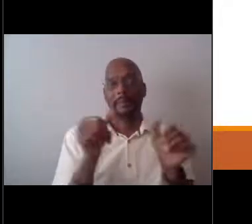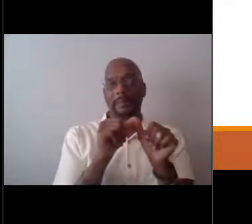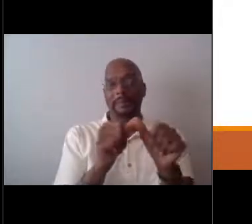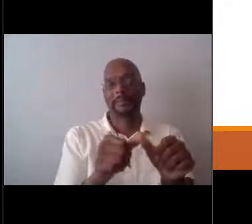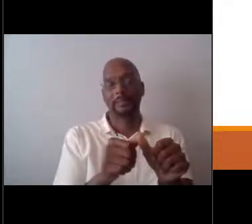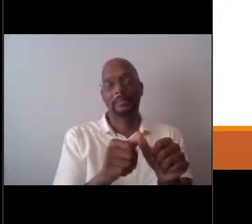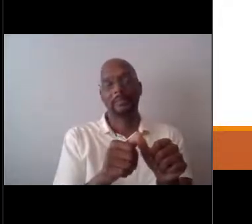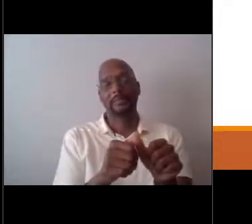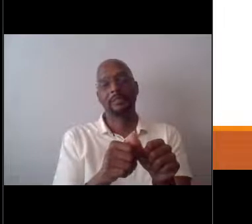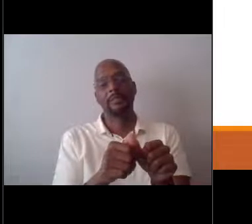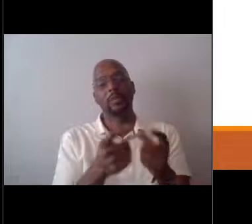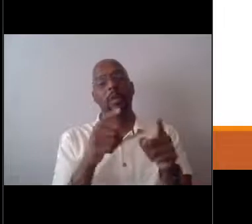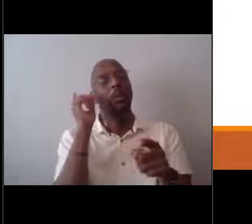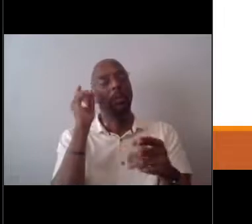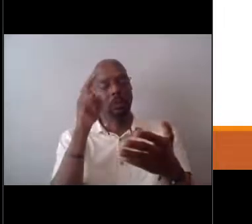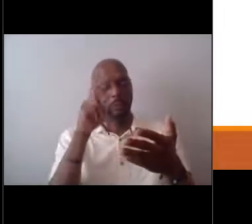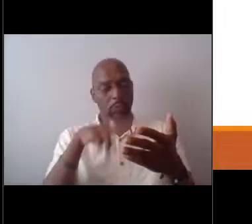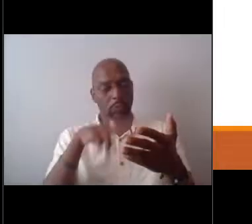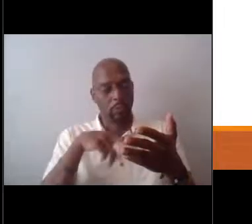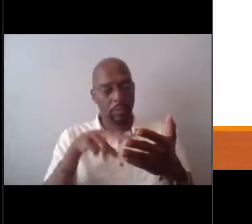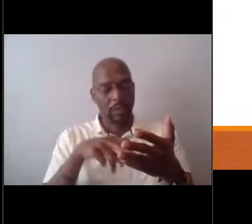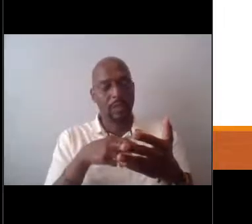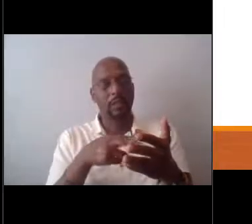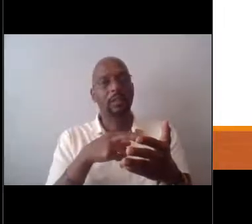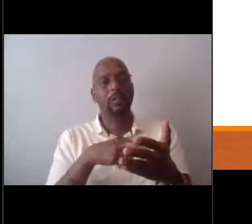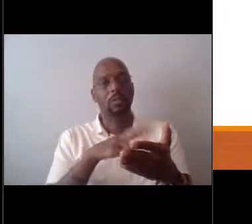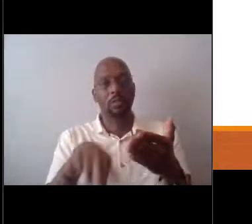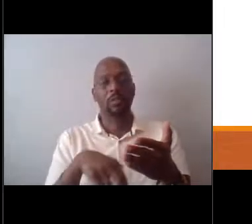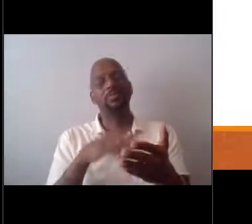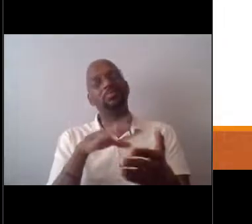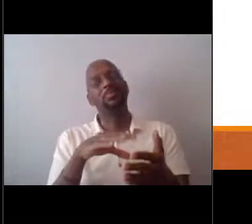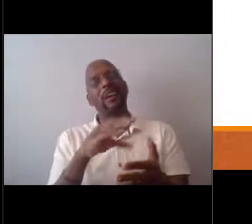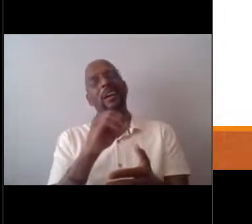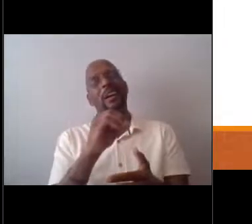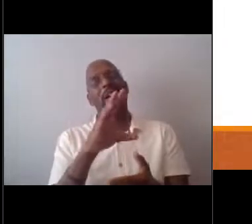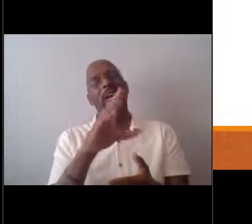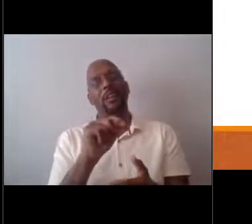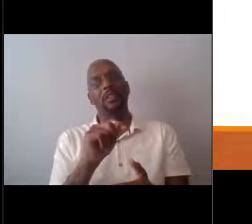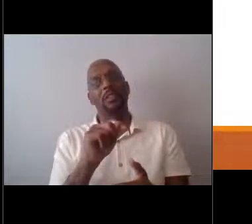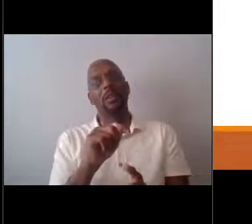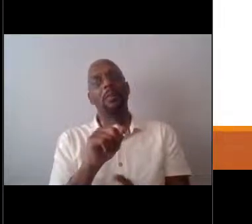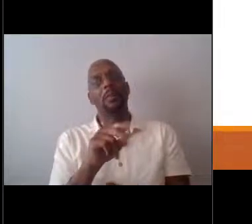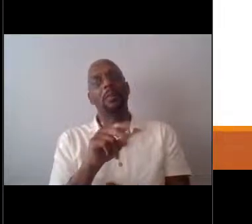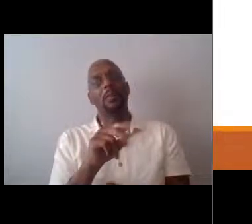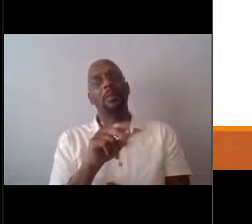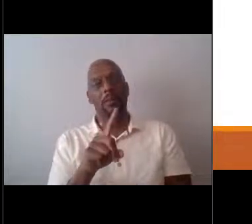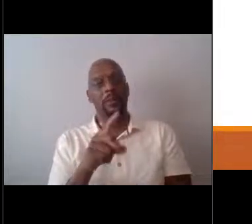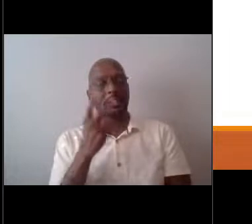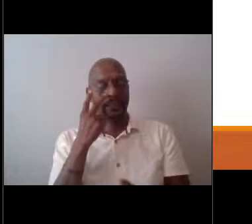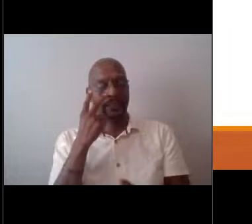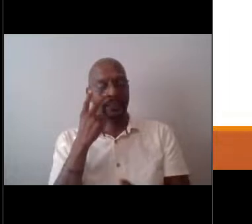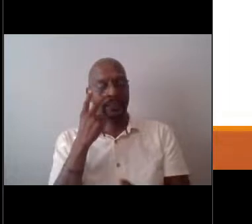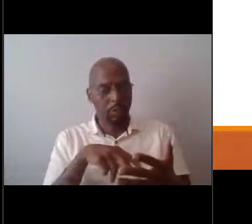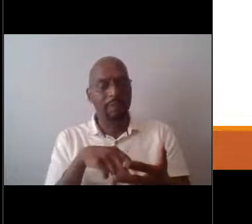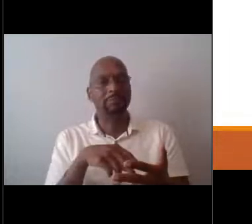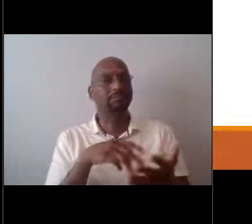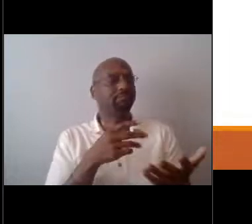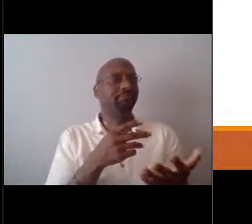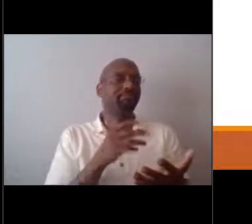survey results on October 31st, just to allow our staff time to be able to synthesize and